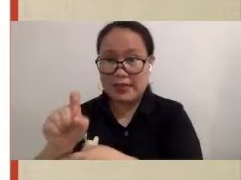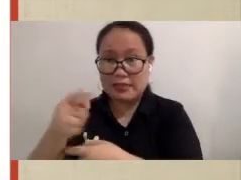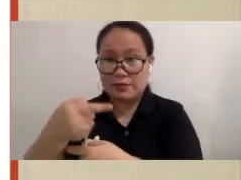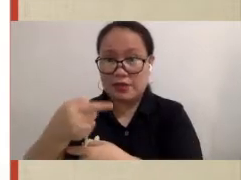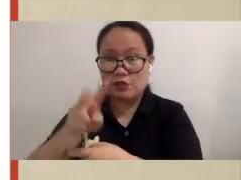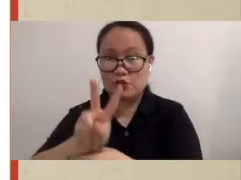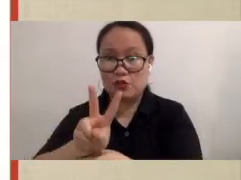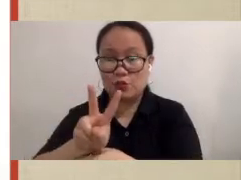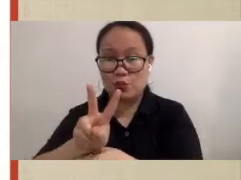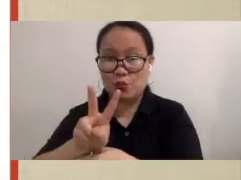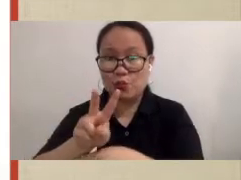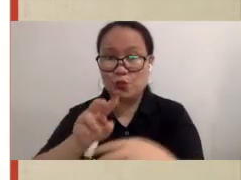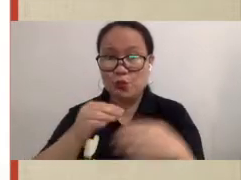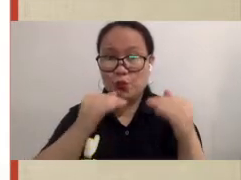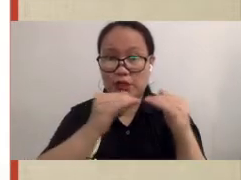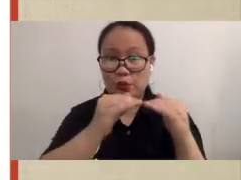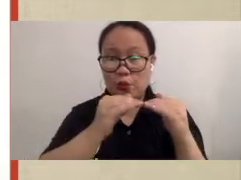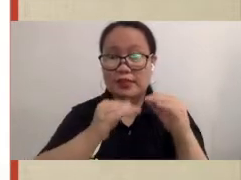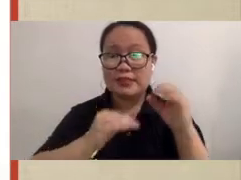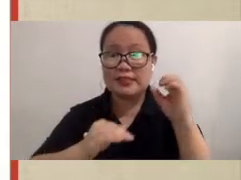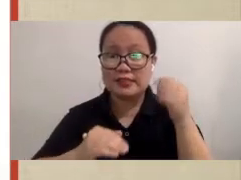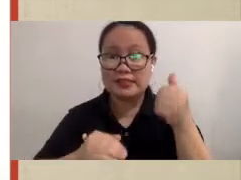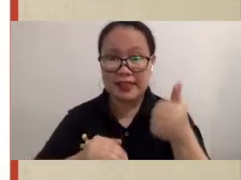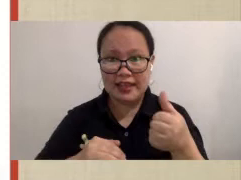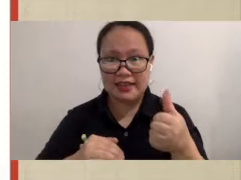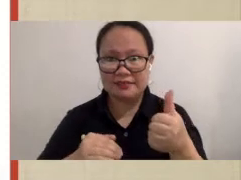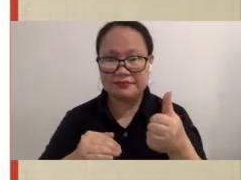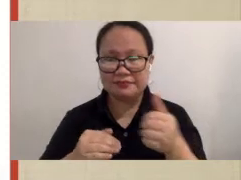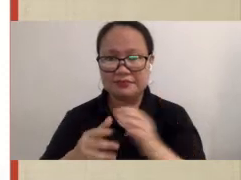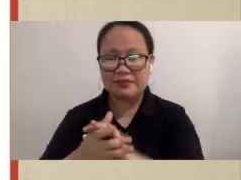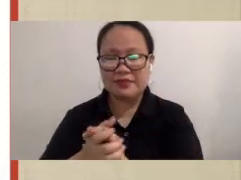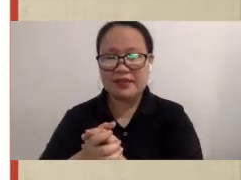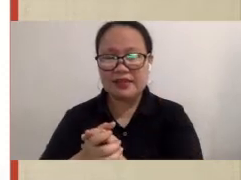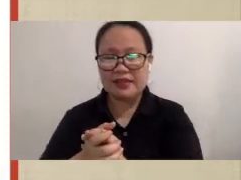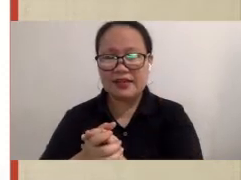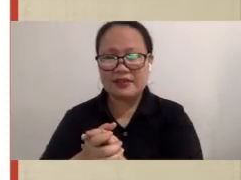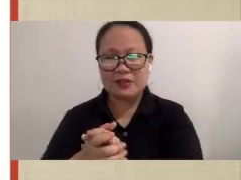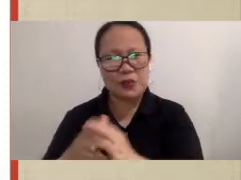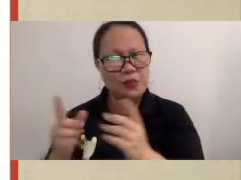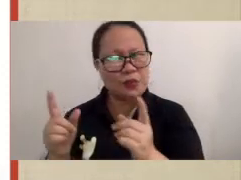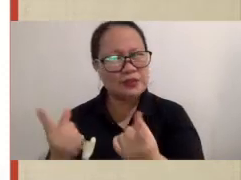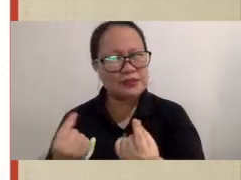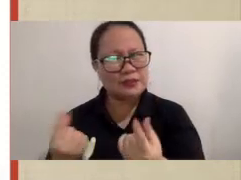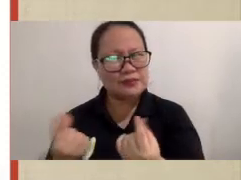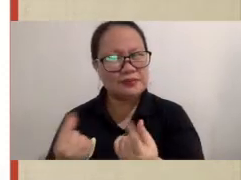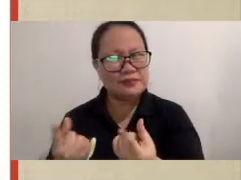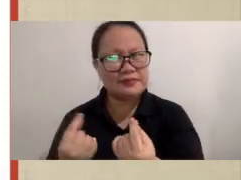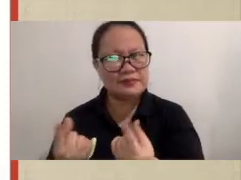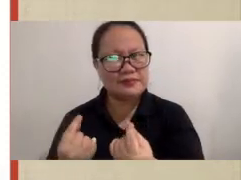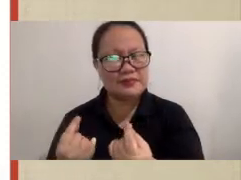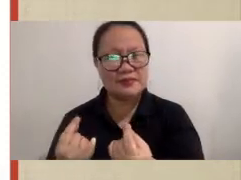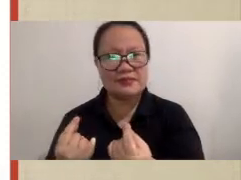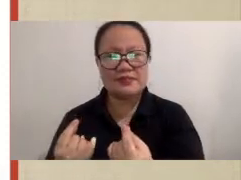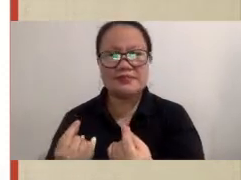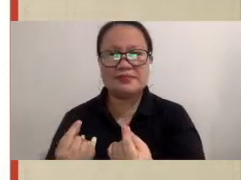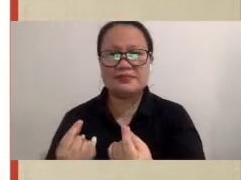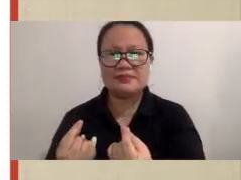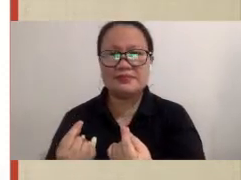So ito, kakaibang example. So let's have a twist.